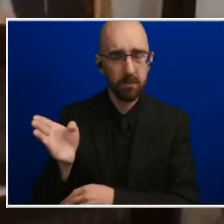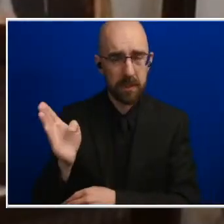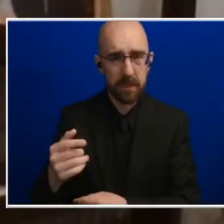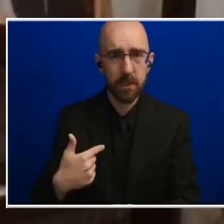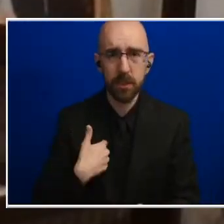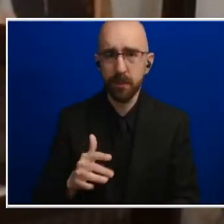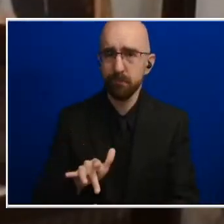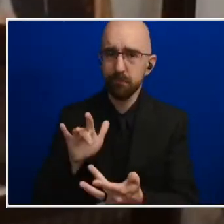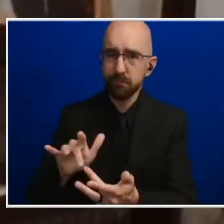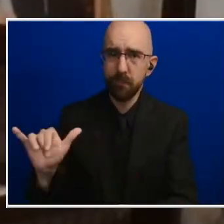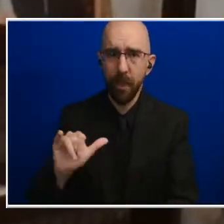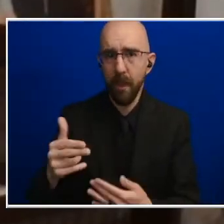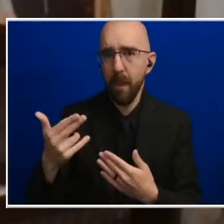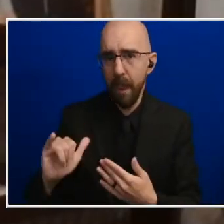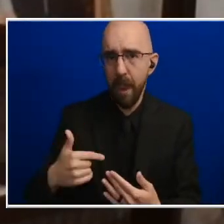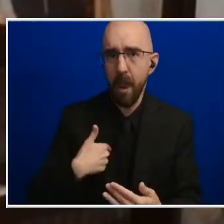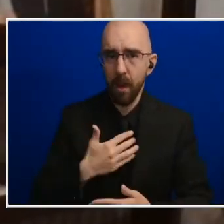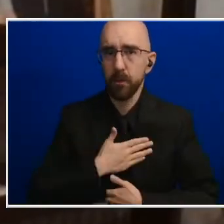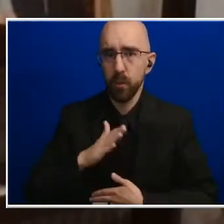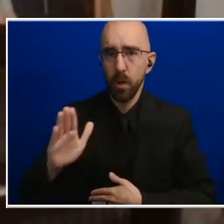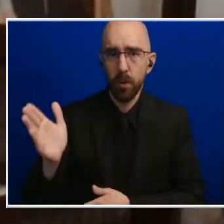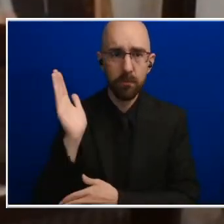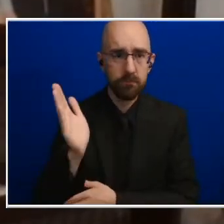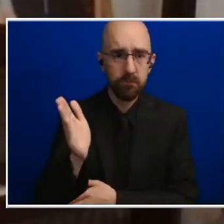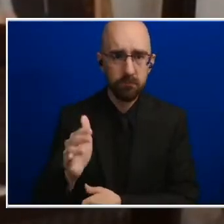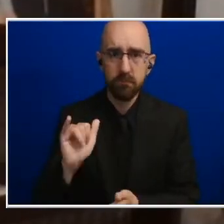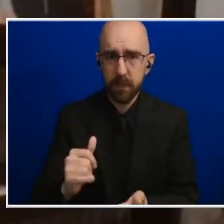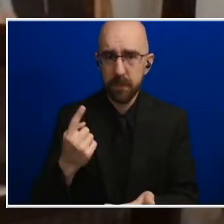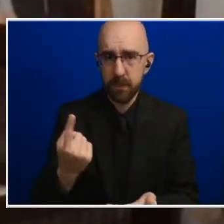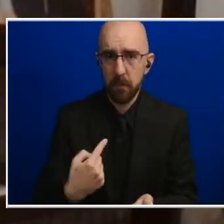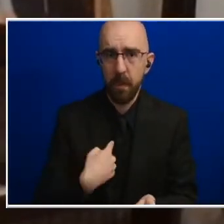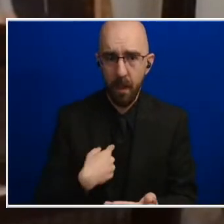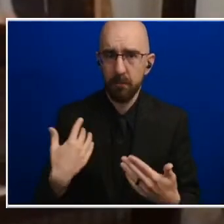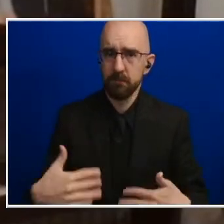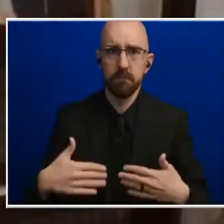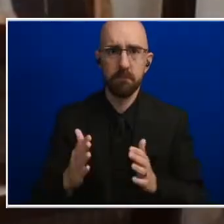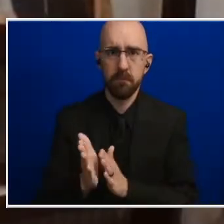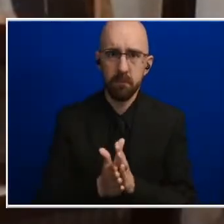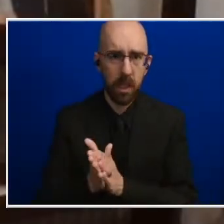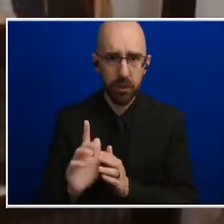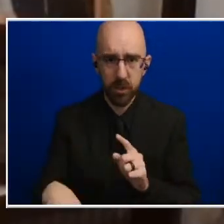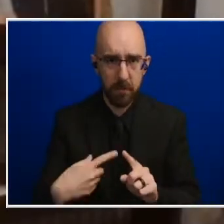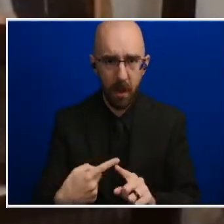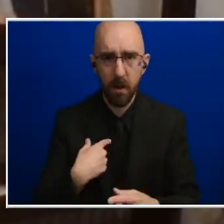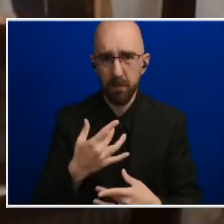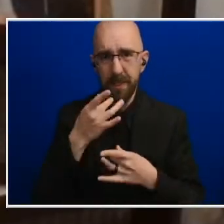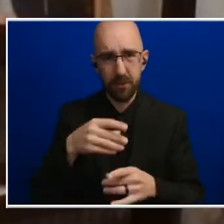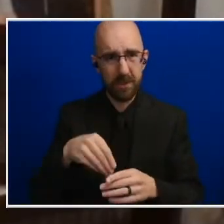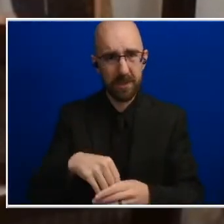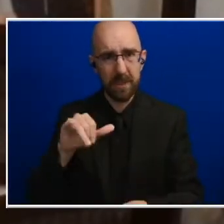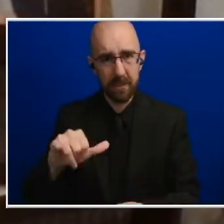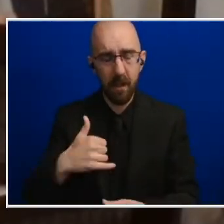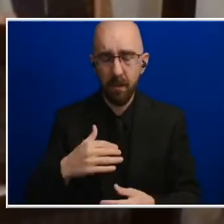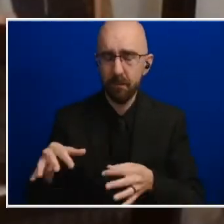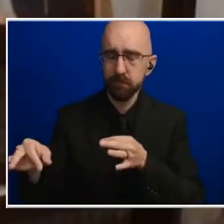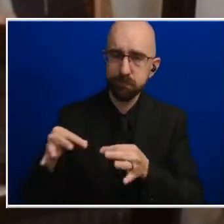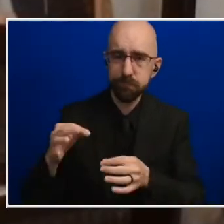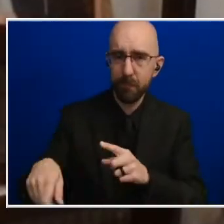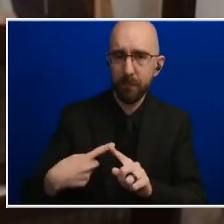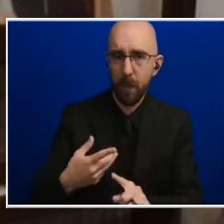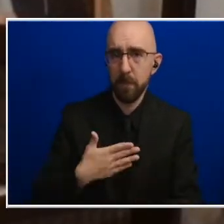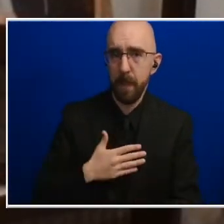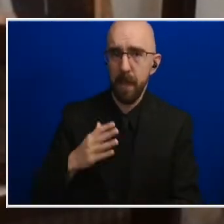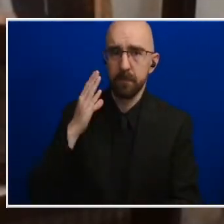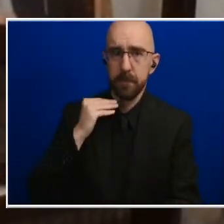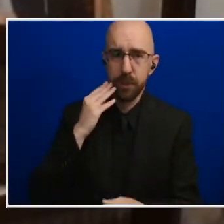was like, hey, I really enjoyed your talk. This is something that I'm tremendously passionate about and interested in, and told him a little bit about my story. And so we had